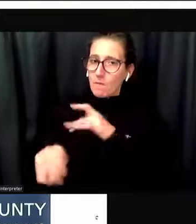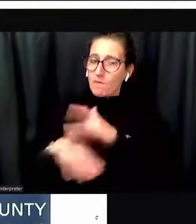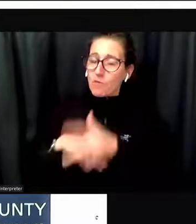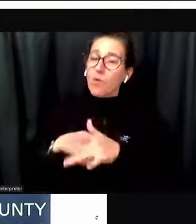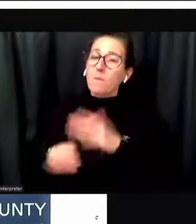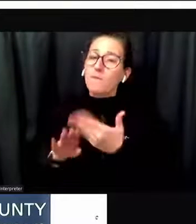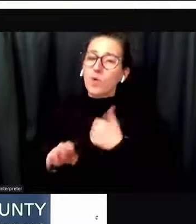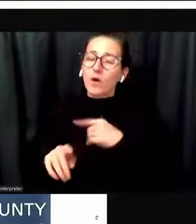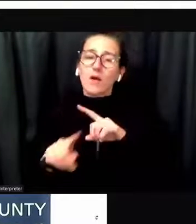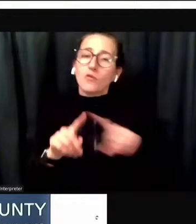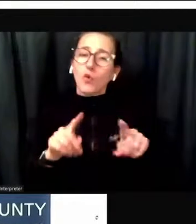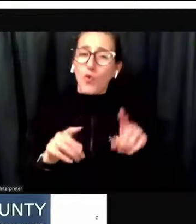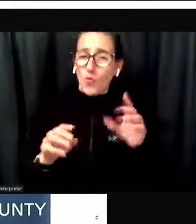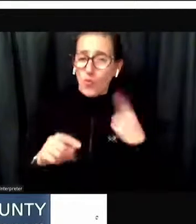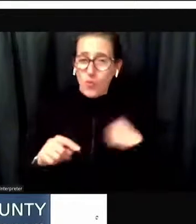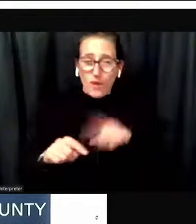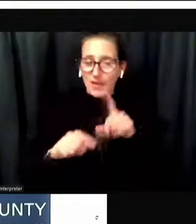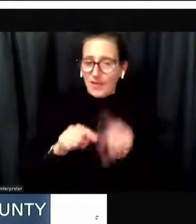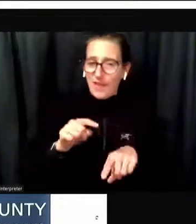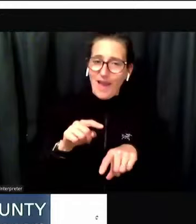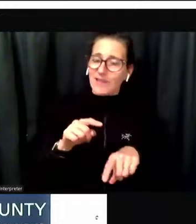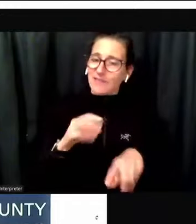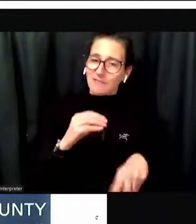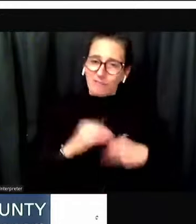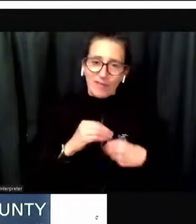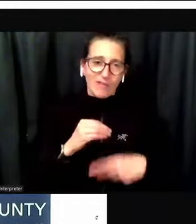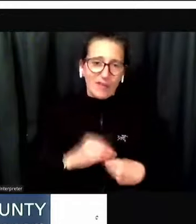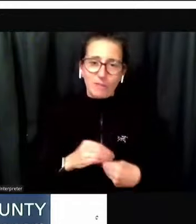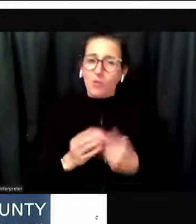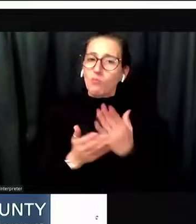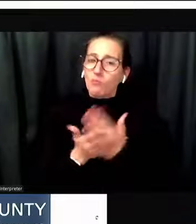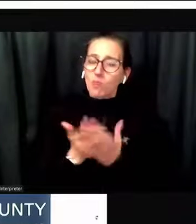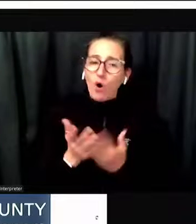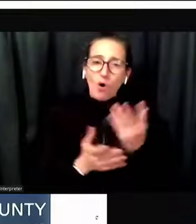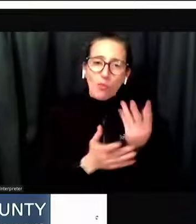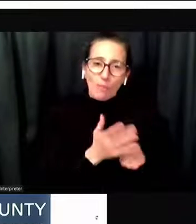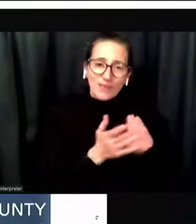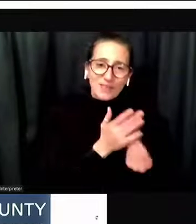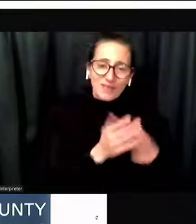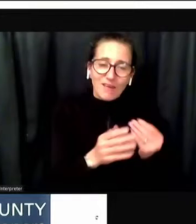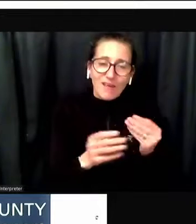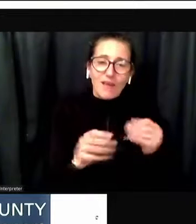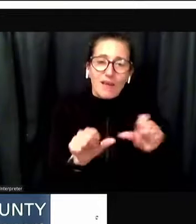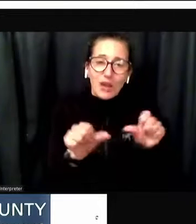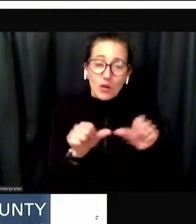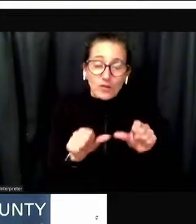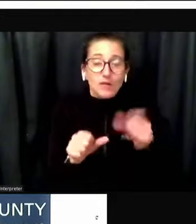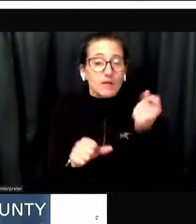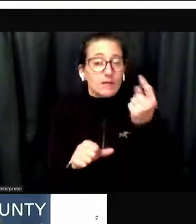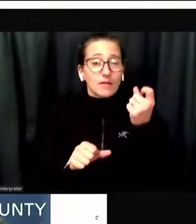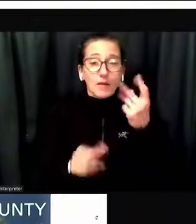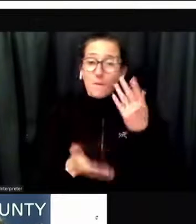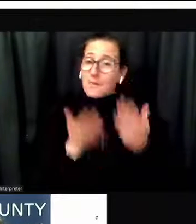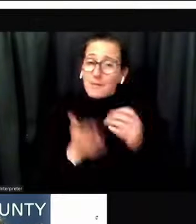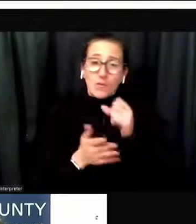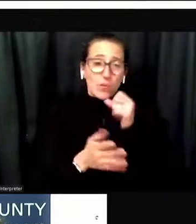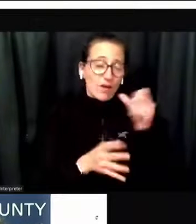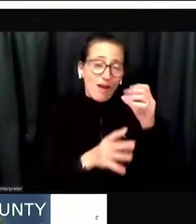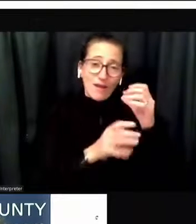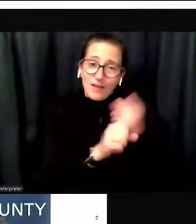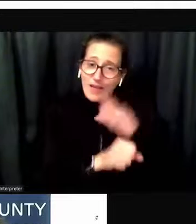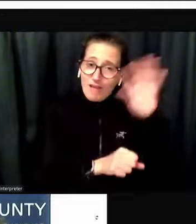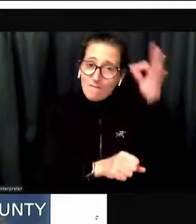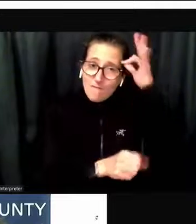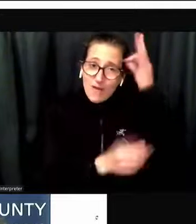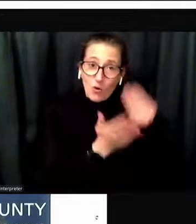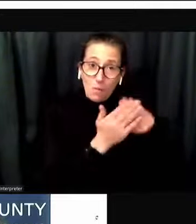And even something like the second tranche of federal funding, it might not come, it portends not to come before